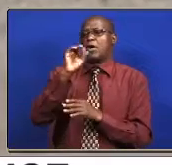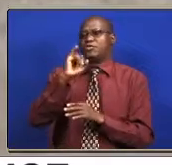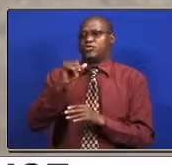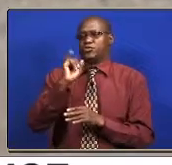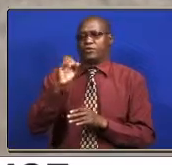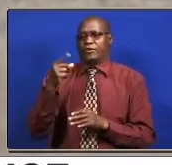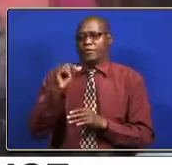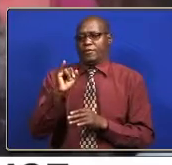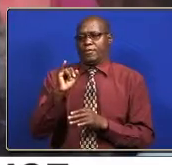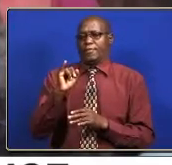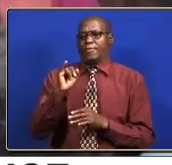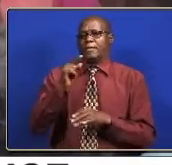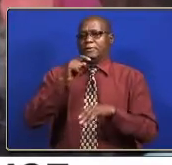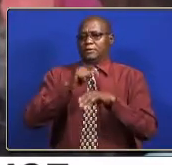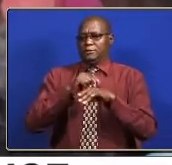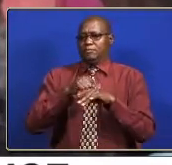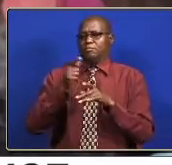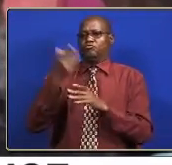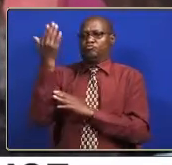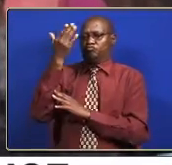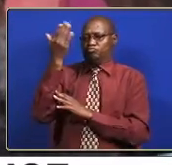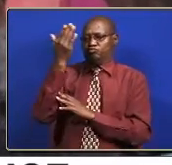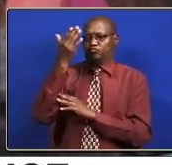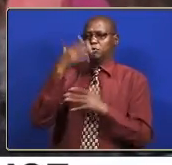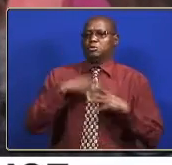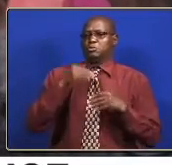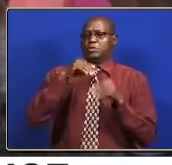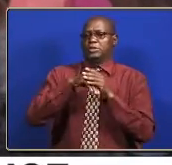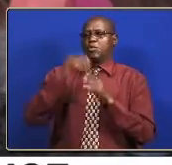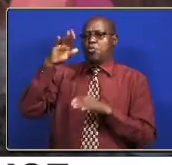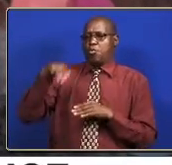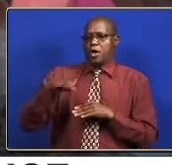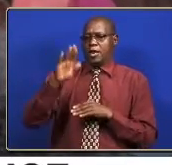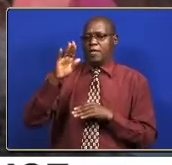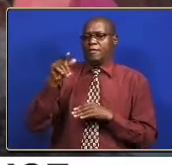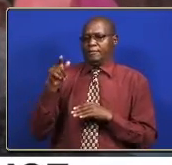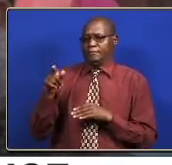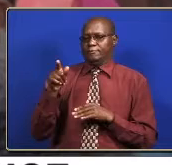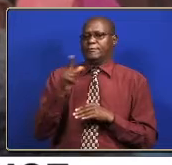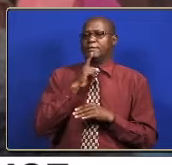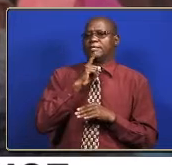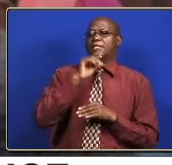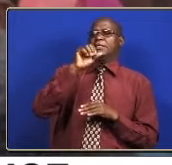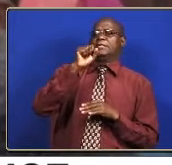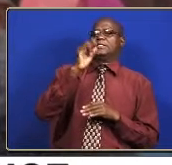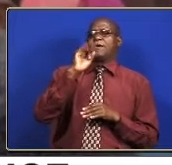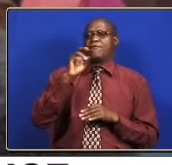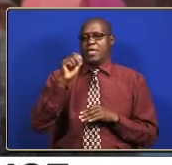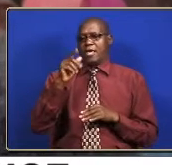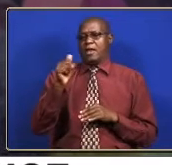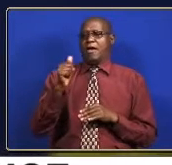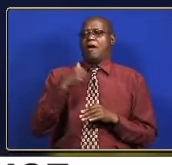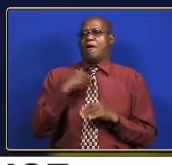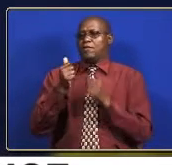Kwanza Alliance, Wanjigi, while addressing a rally in Kwale, has made it clear that Safina Party has rejected all offers to join any